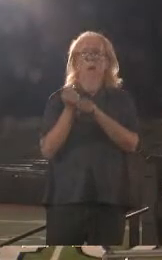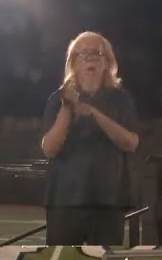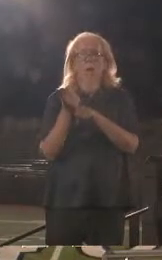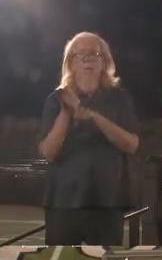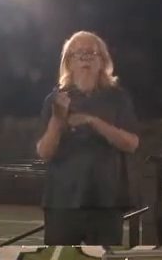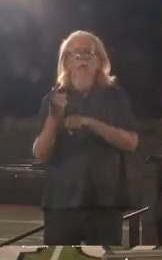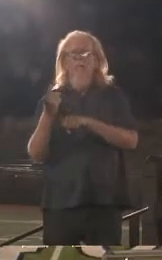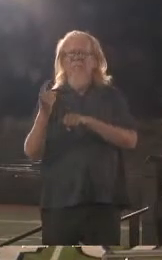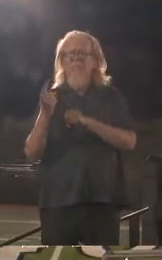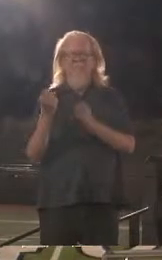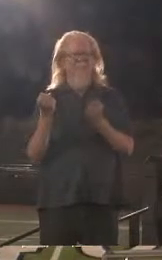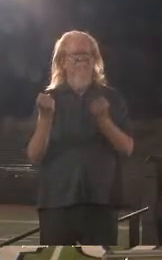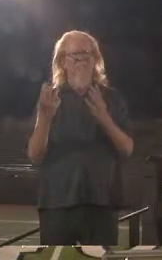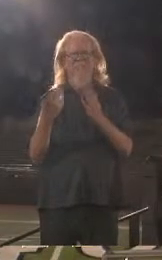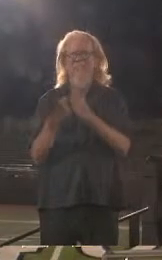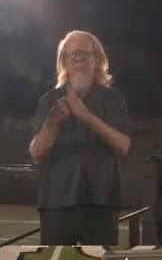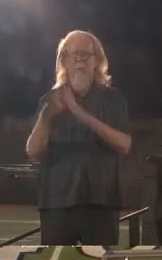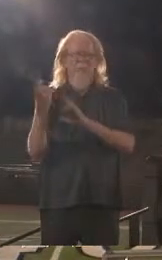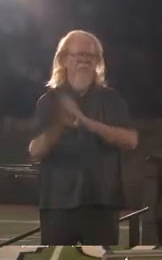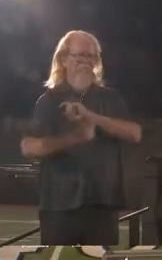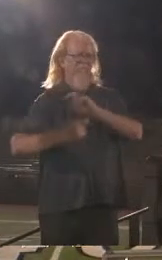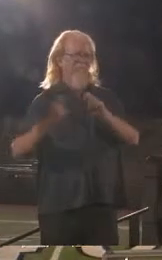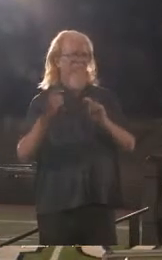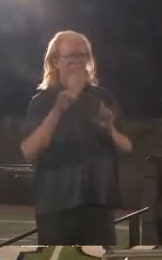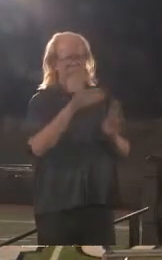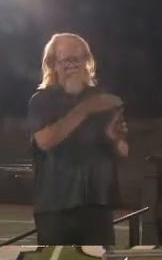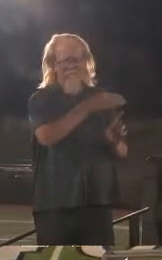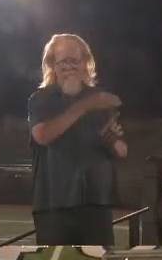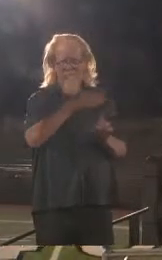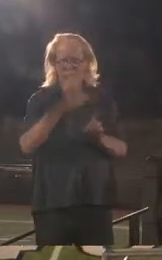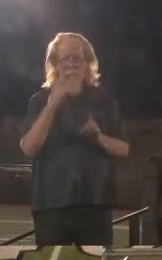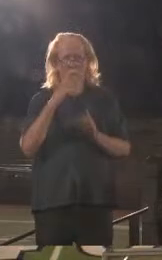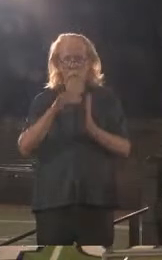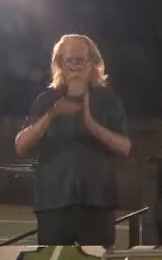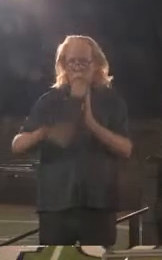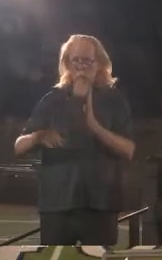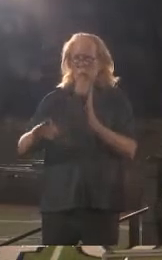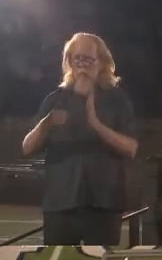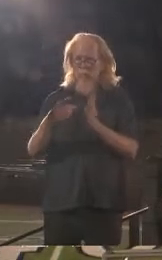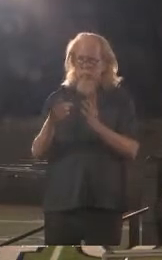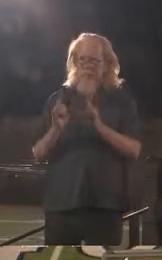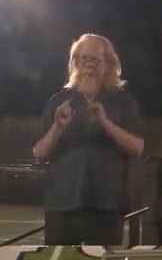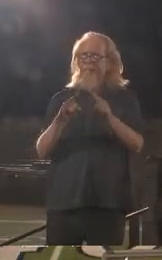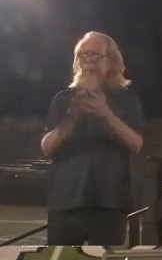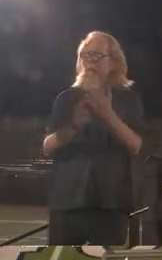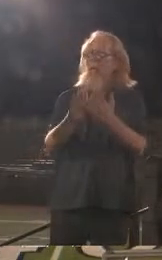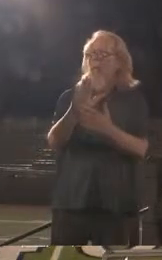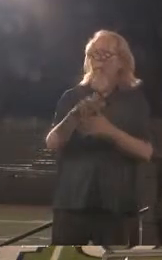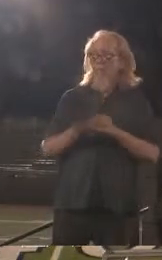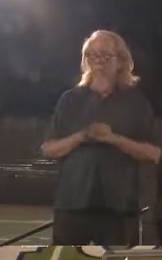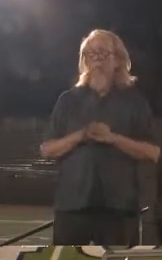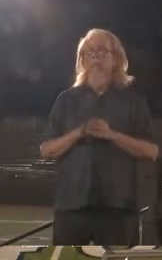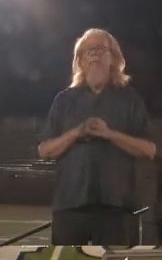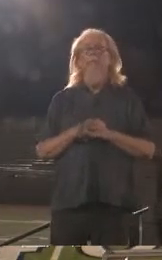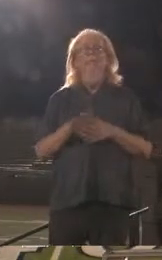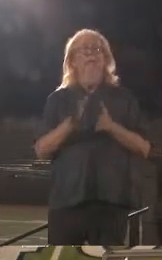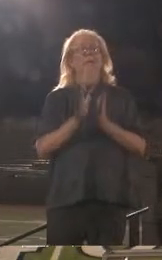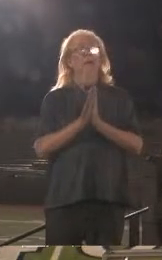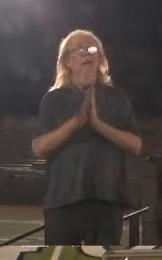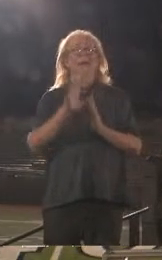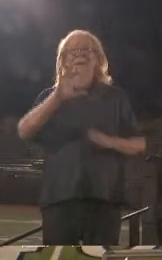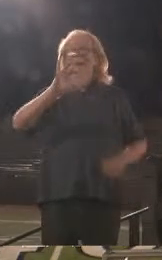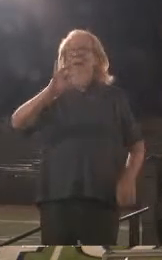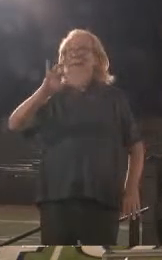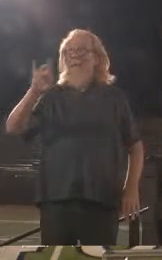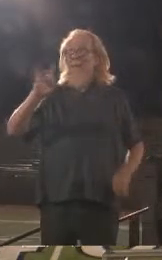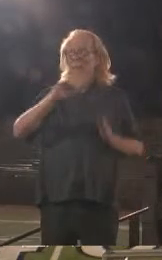give thousands of dollars to our students for scholarships. We would like to ask the 88 students who